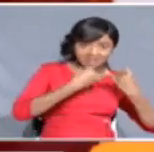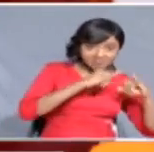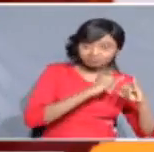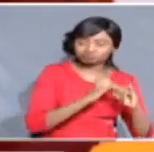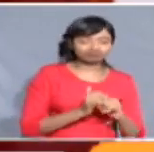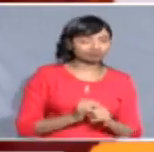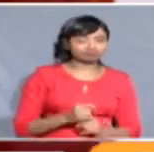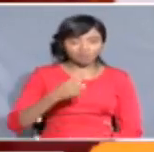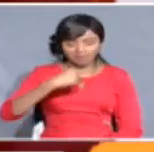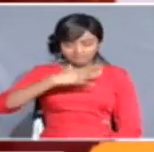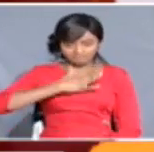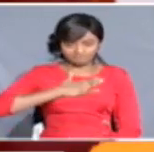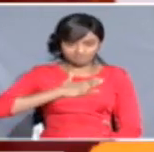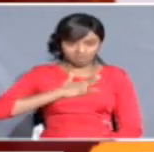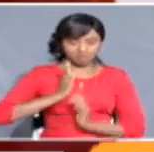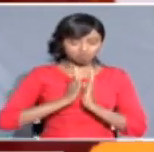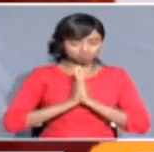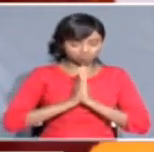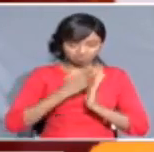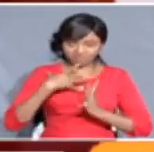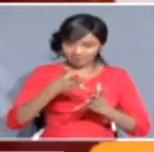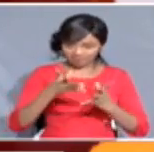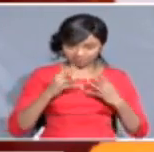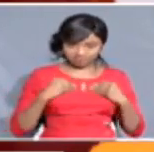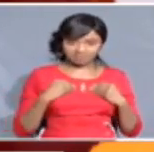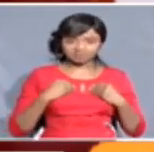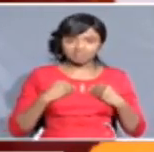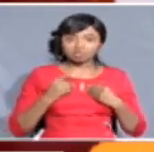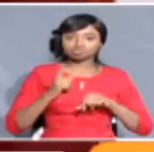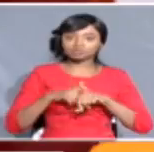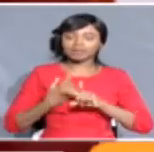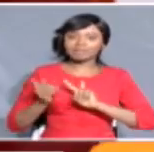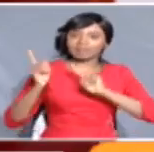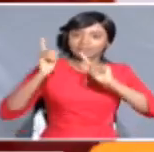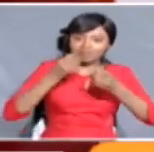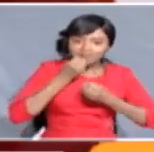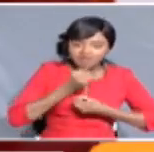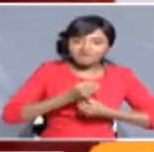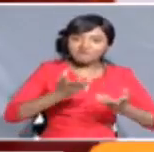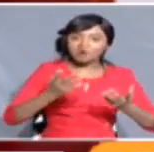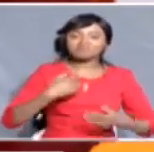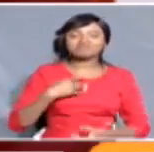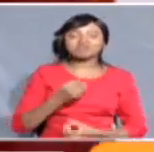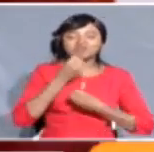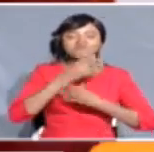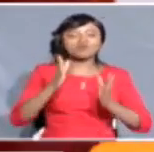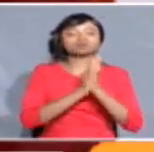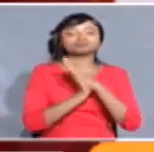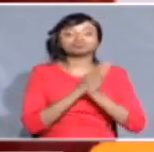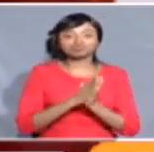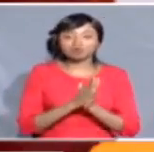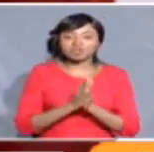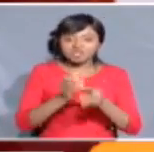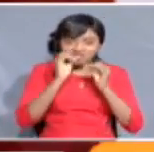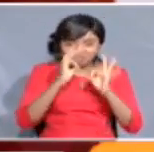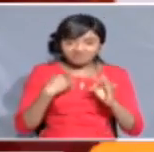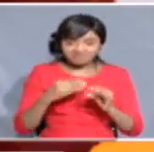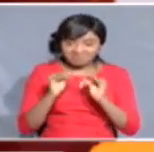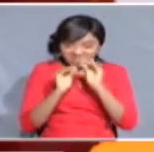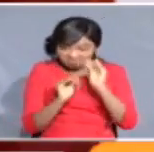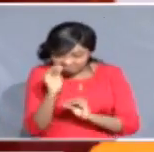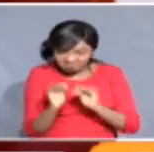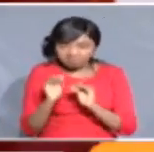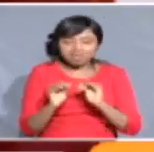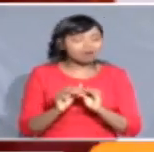my narrative. And so when I came out, I stated my narrative. I don't care whether they corrupt it, but I will state my